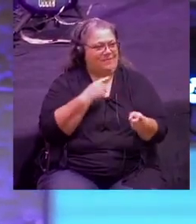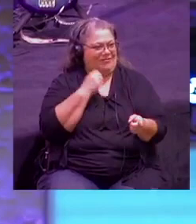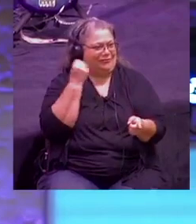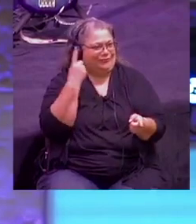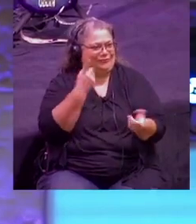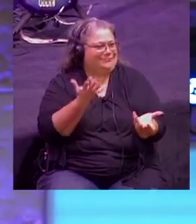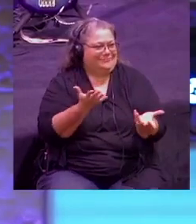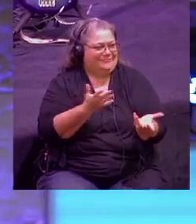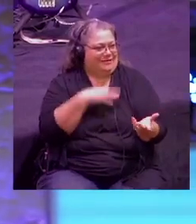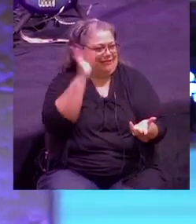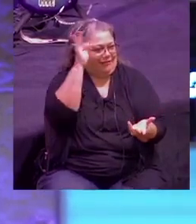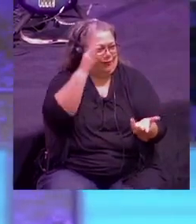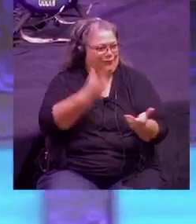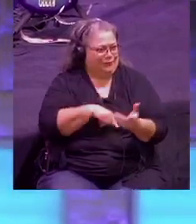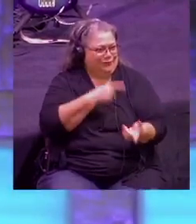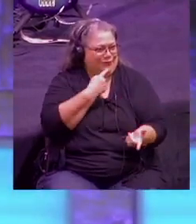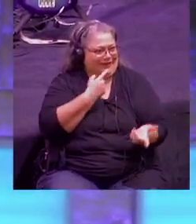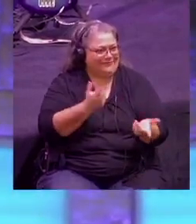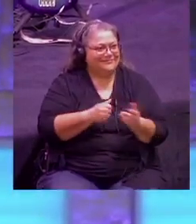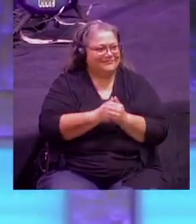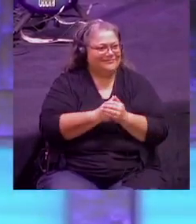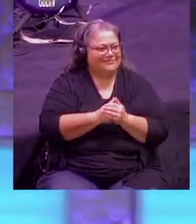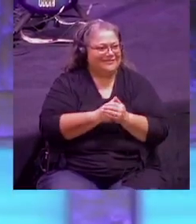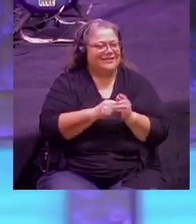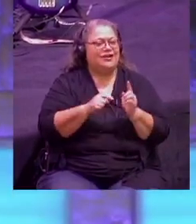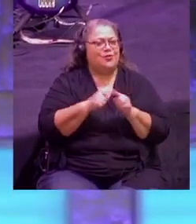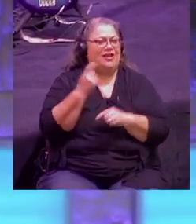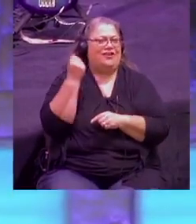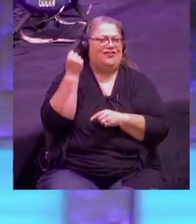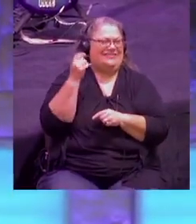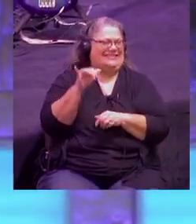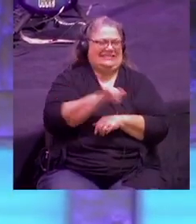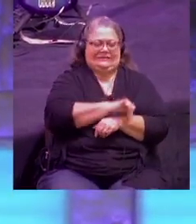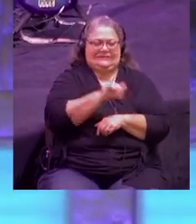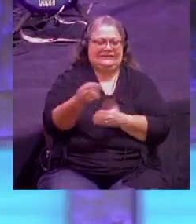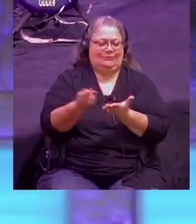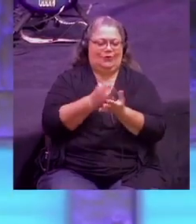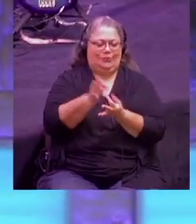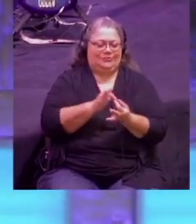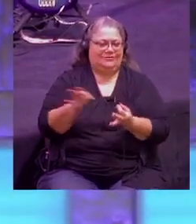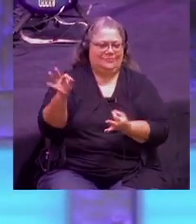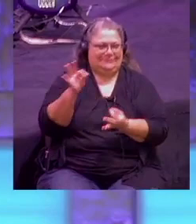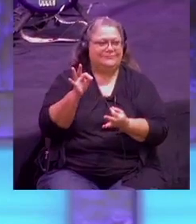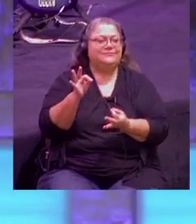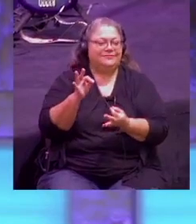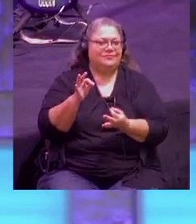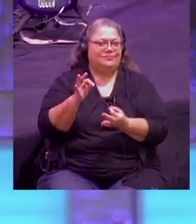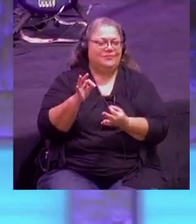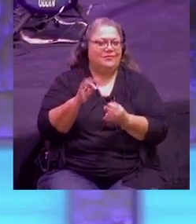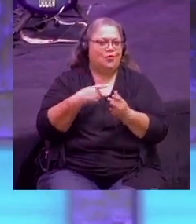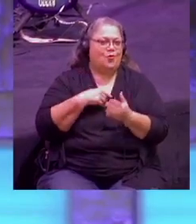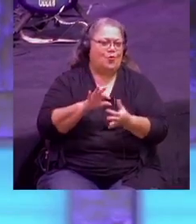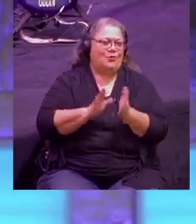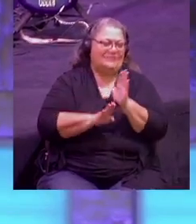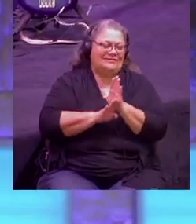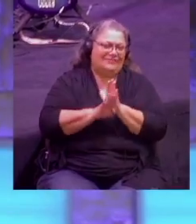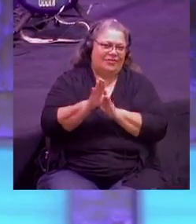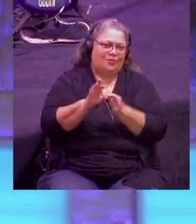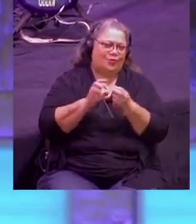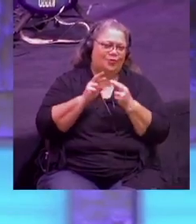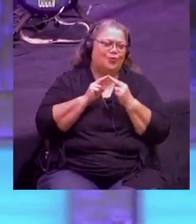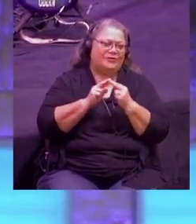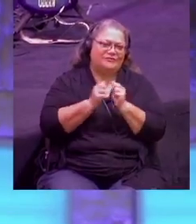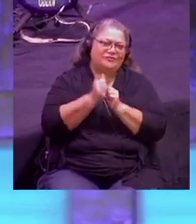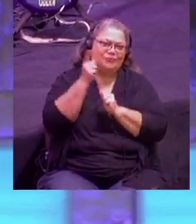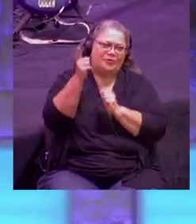Spirit, we're going to miss what he's saying. How does that happen? It happens as you develop a relationship with him.